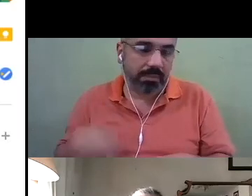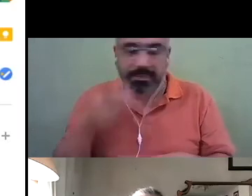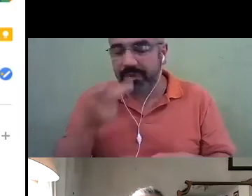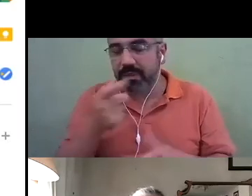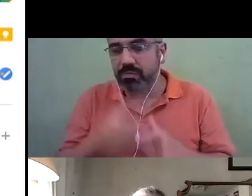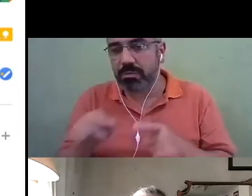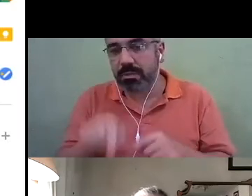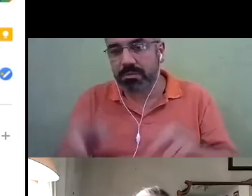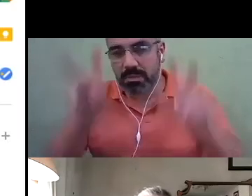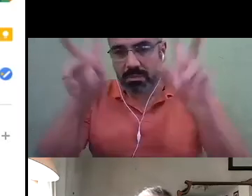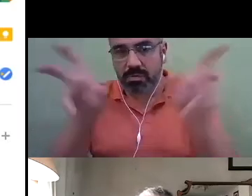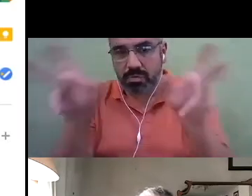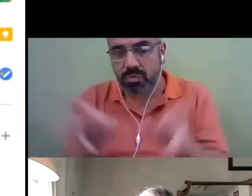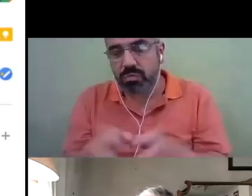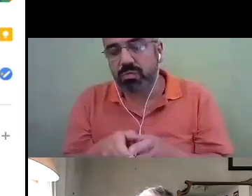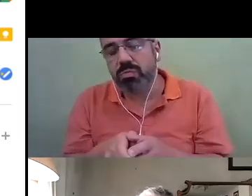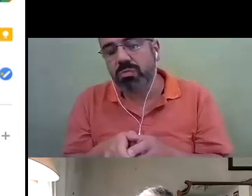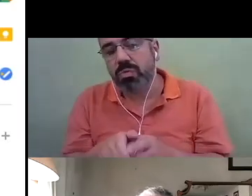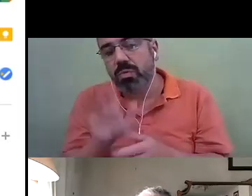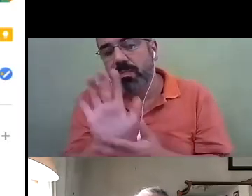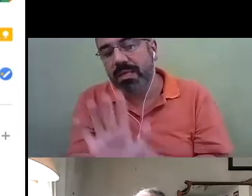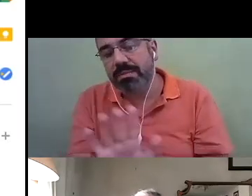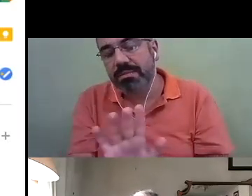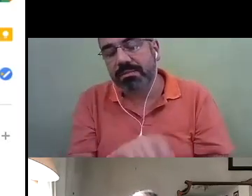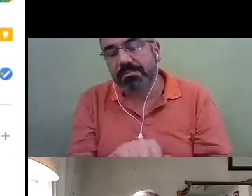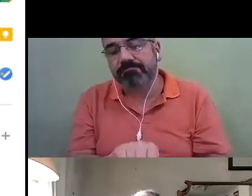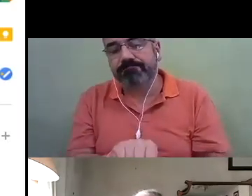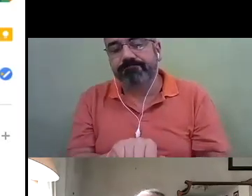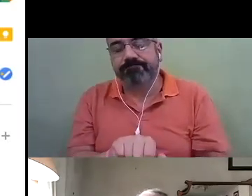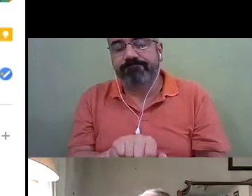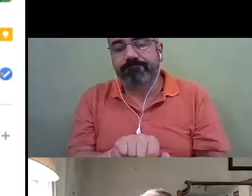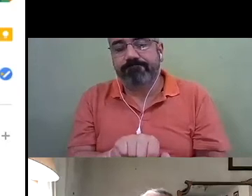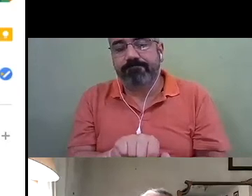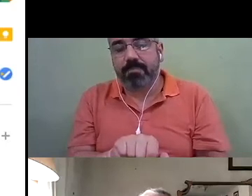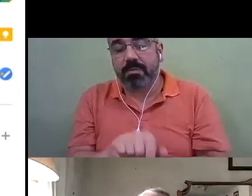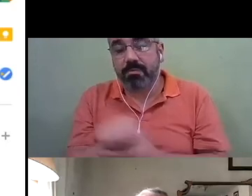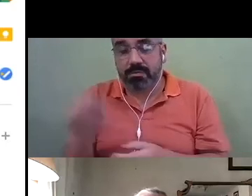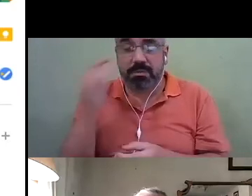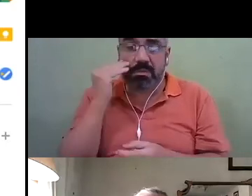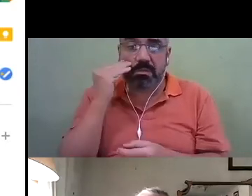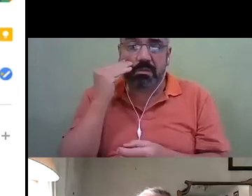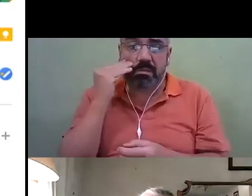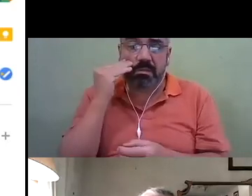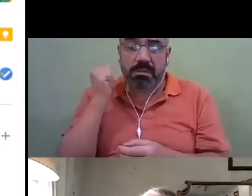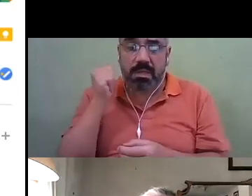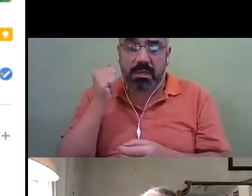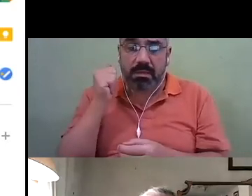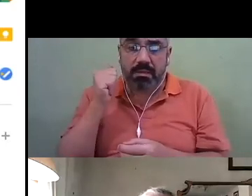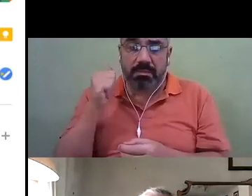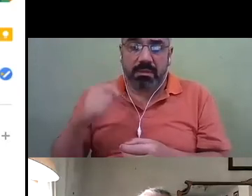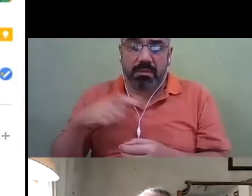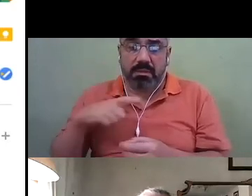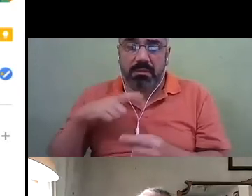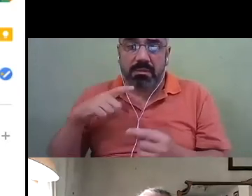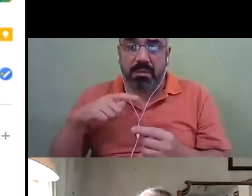And you'll find it on my webpage if you want to look at it again. See, when I wrote my first book about chat,